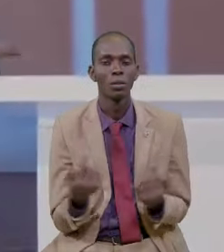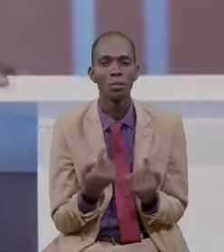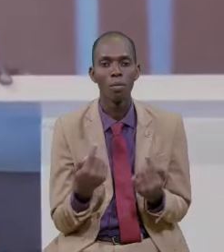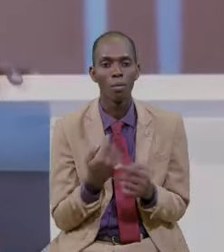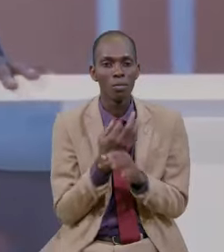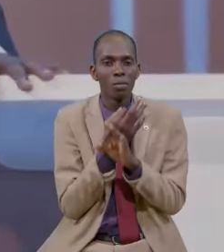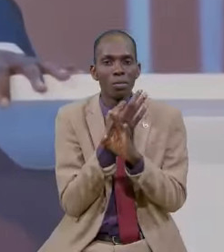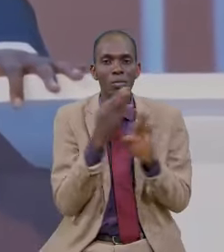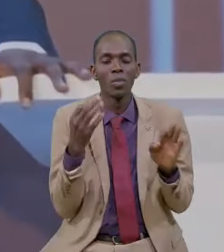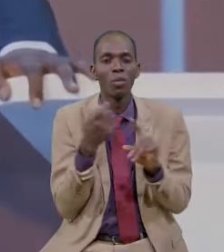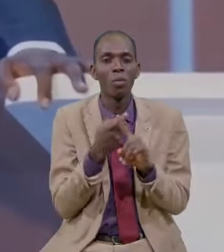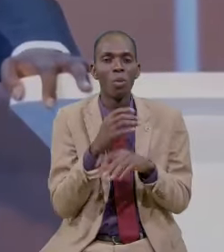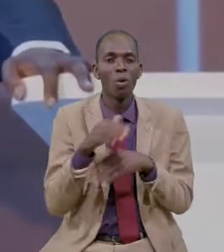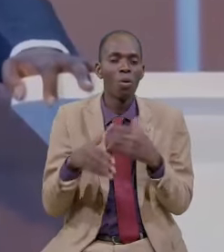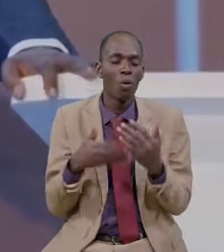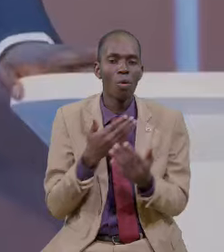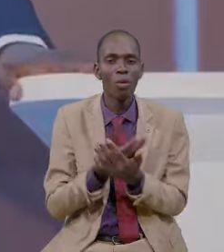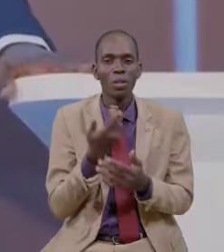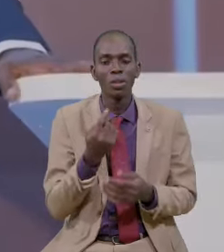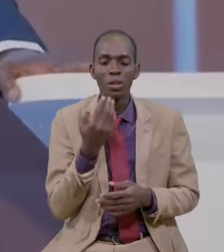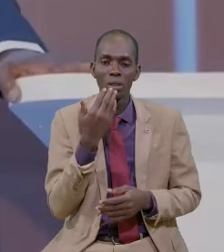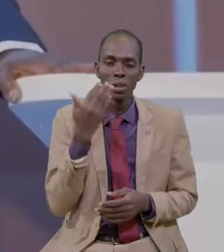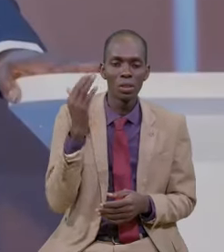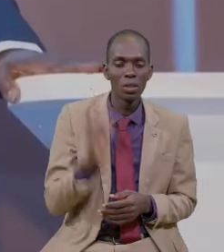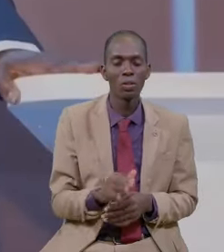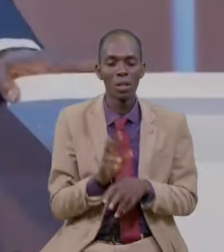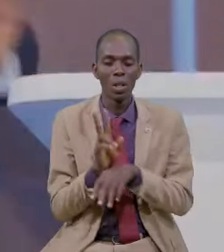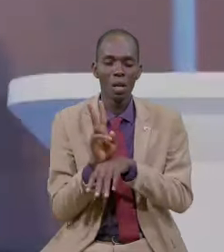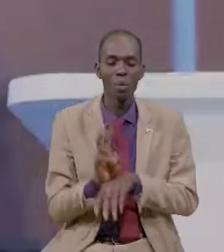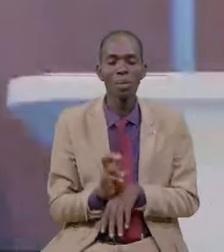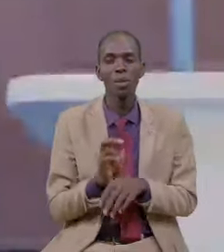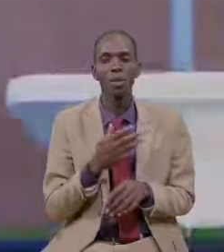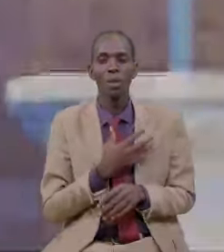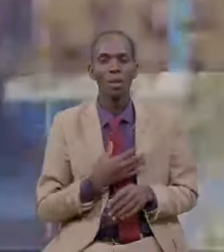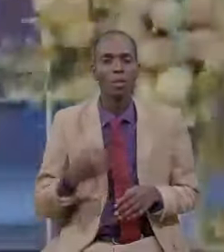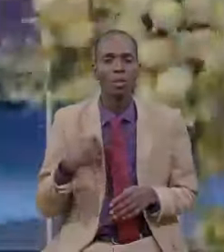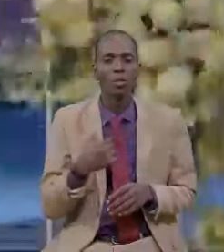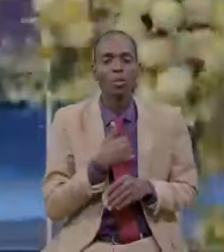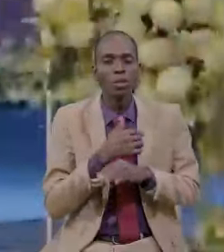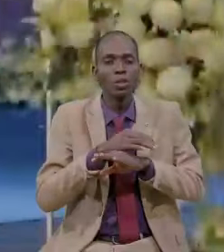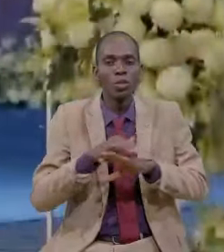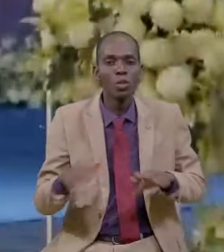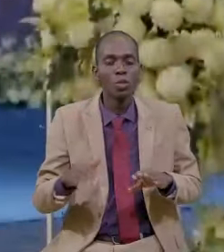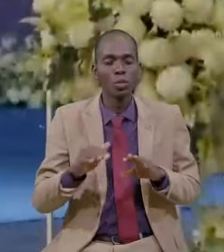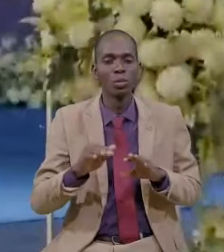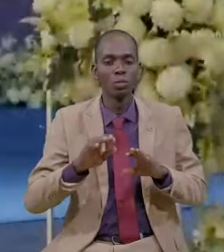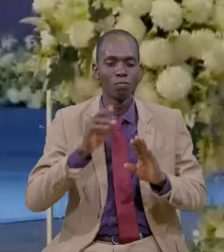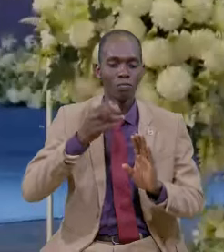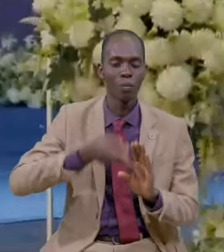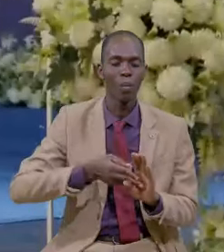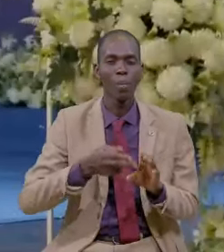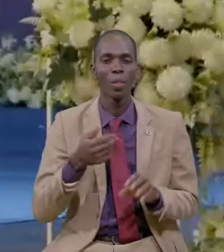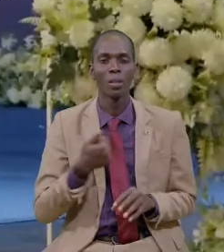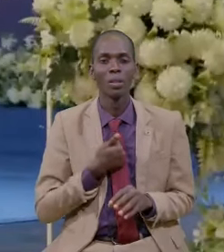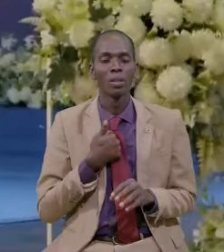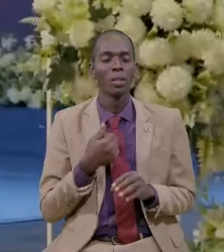Freedom from all those evil, bad habits. And we do not get involved